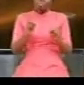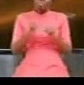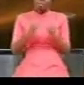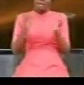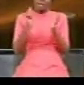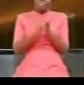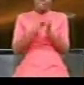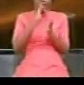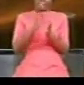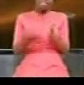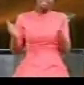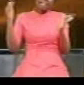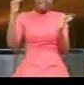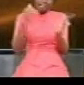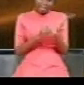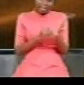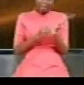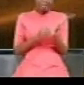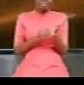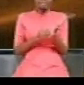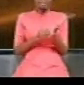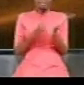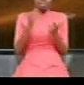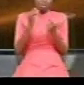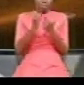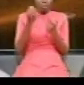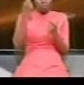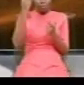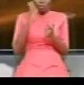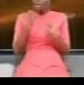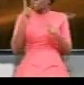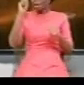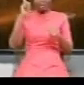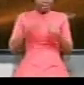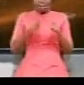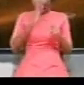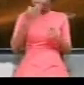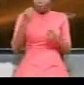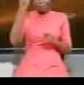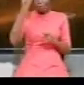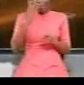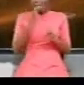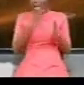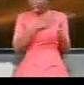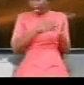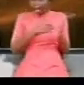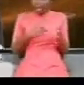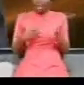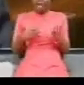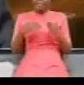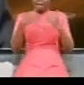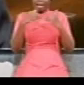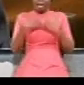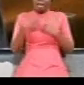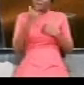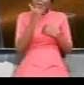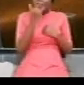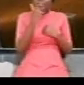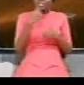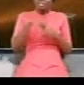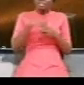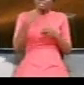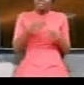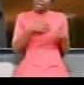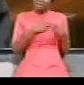That's contradiction in time. You can't be of God and retain offense in the heart